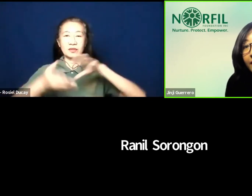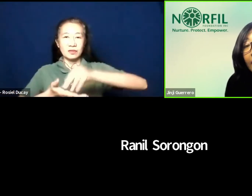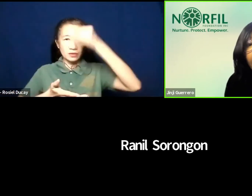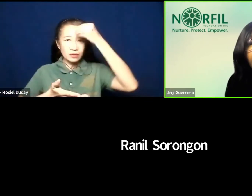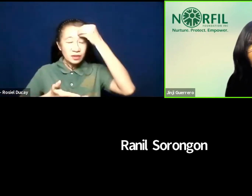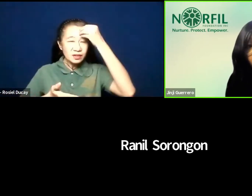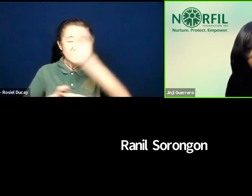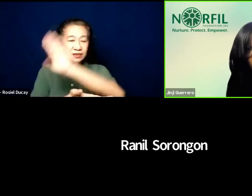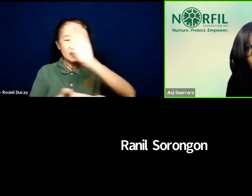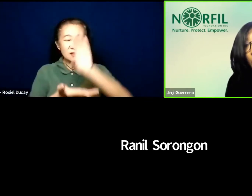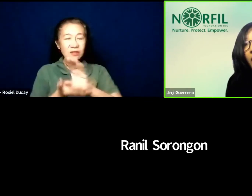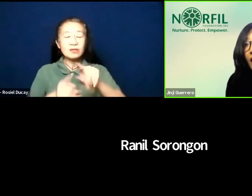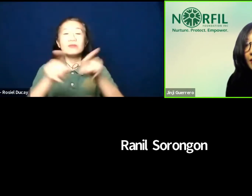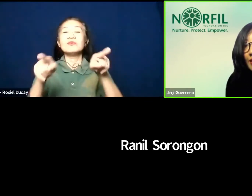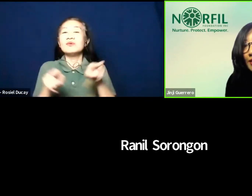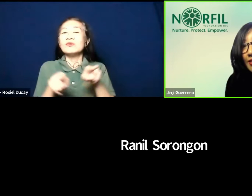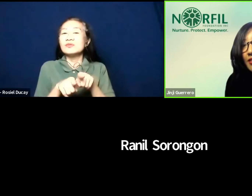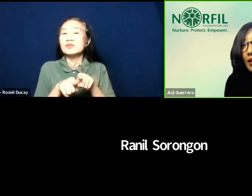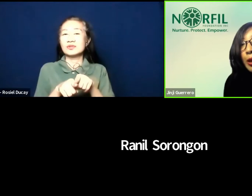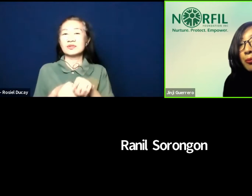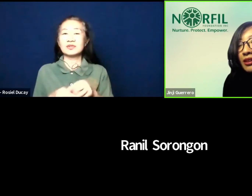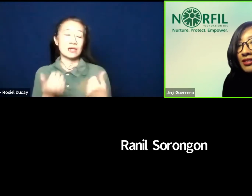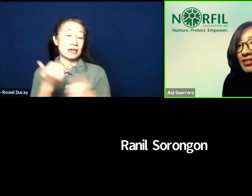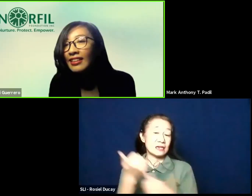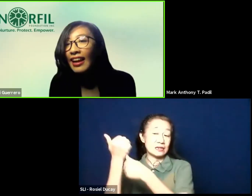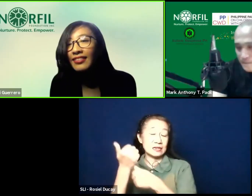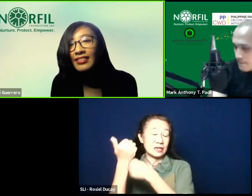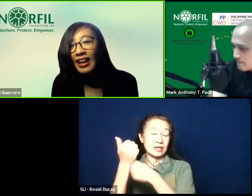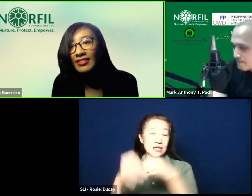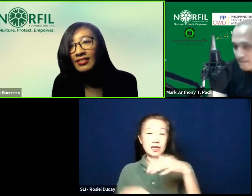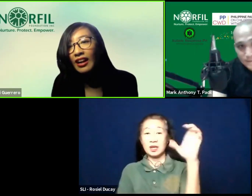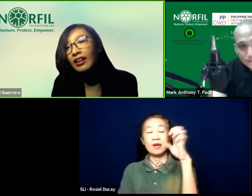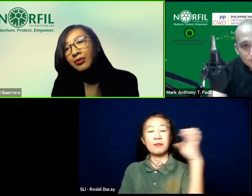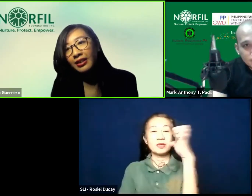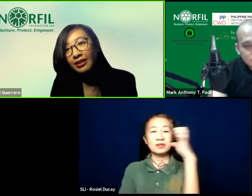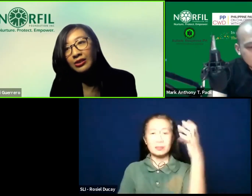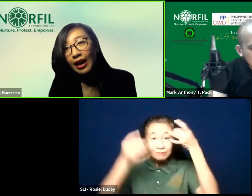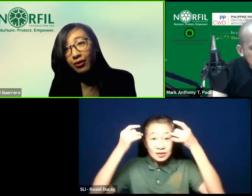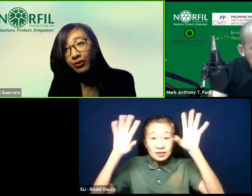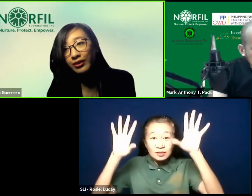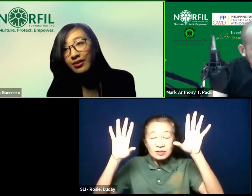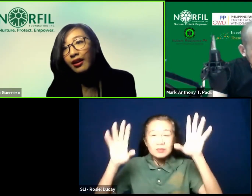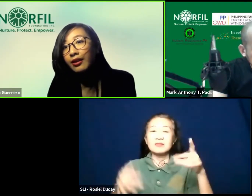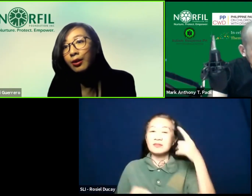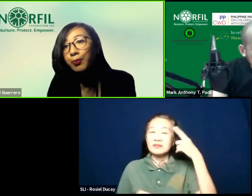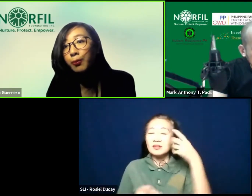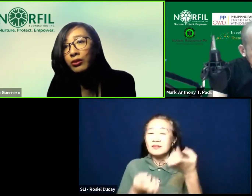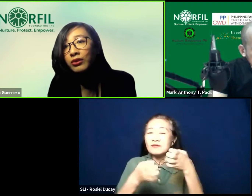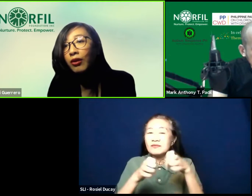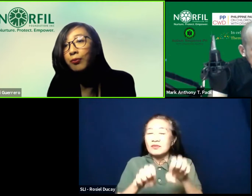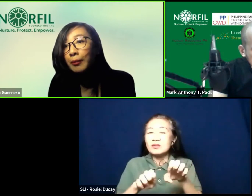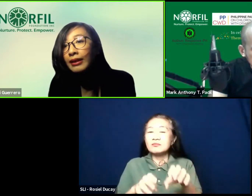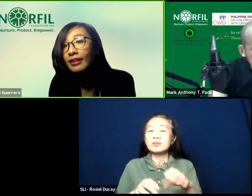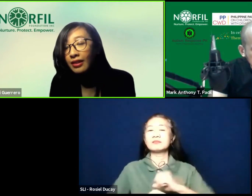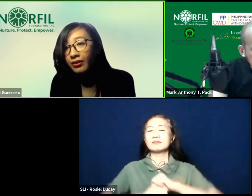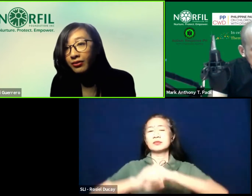Center. He also assists in emergency and disaster alleviation efforts in the promotion